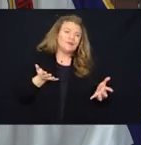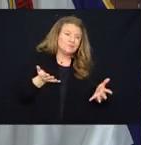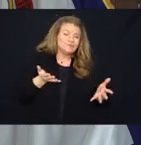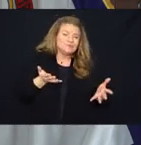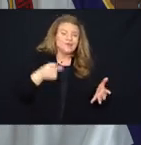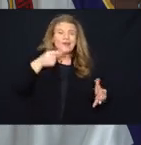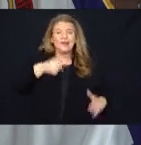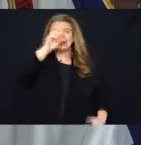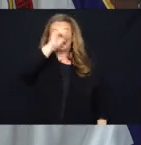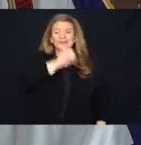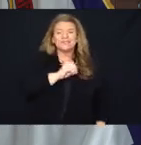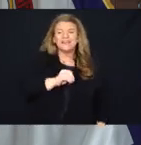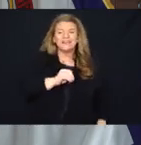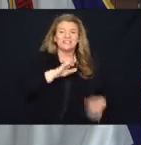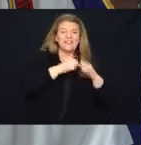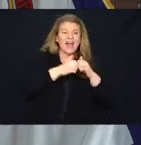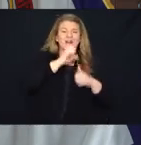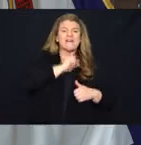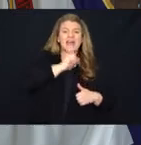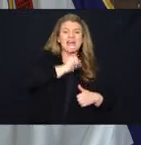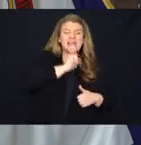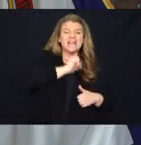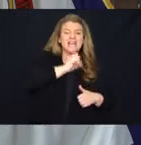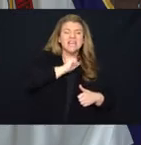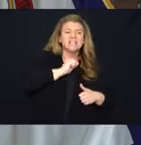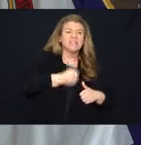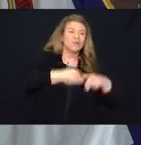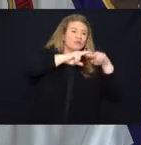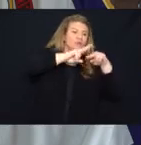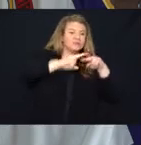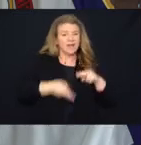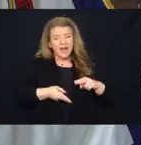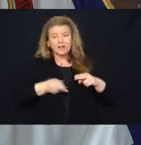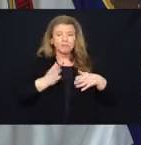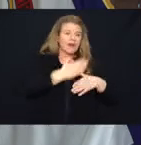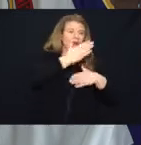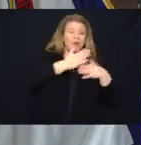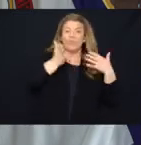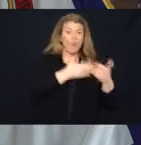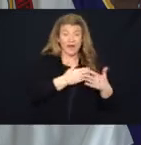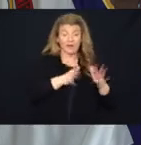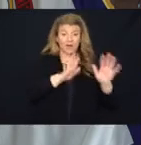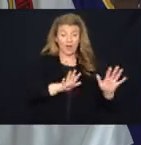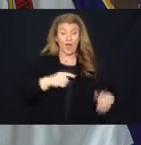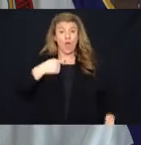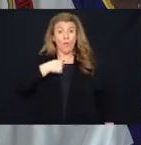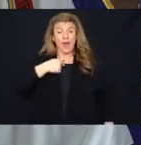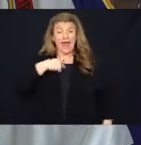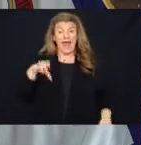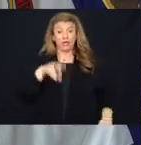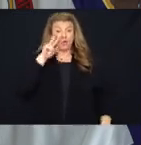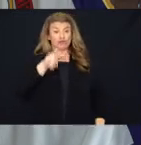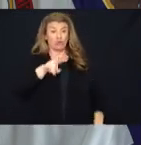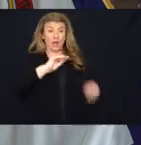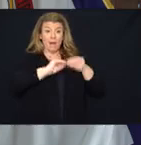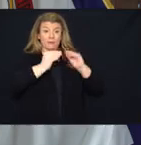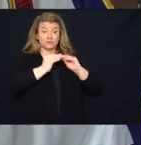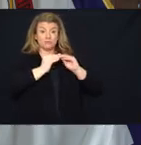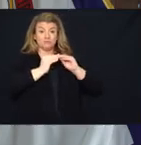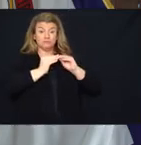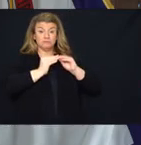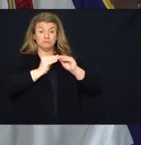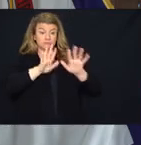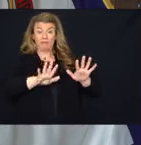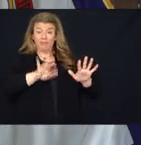here's the percentage of how the age is moving up or down or whatever. All I do is look at numbers all the time, and I'm